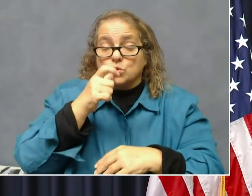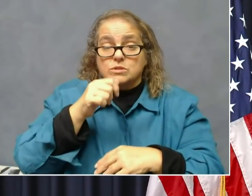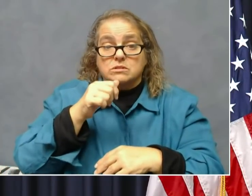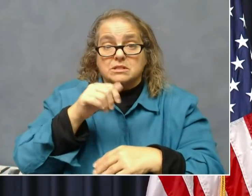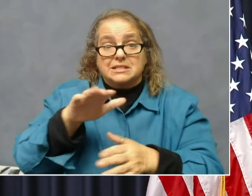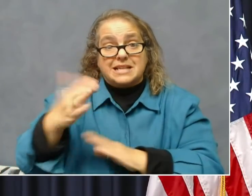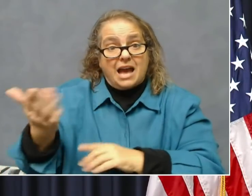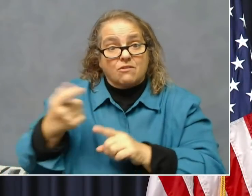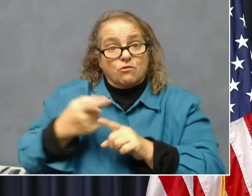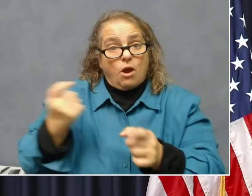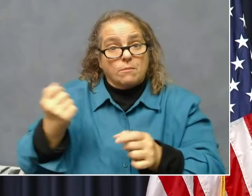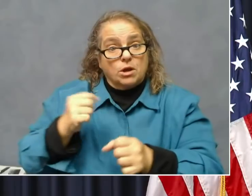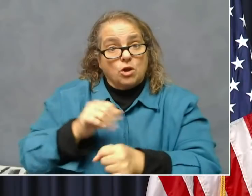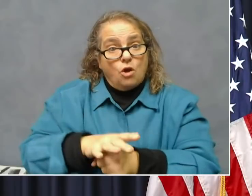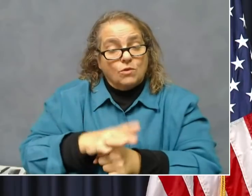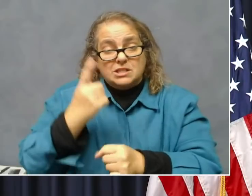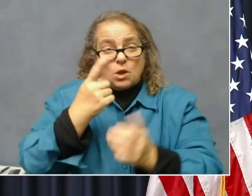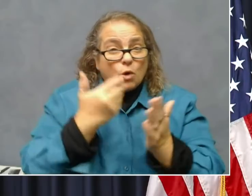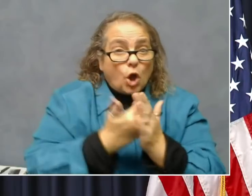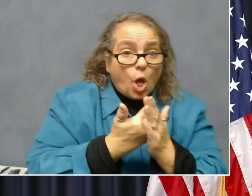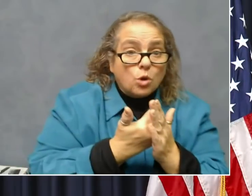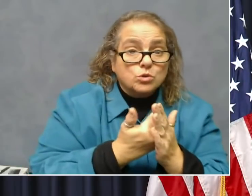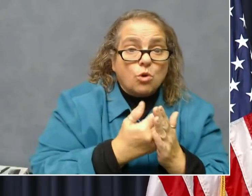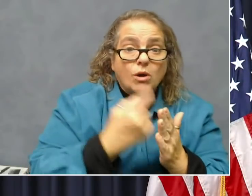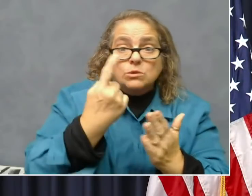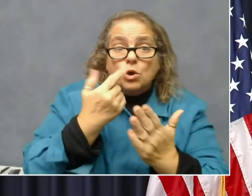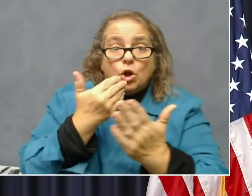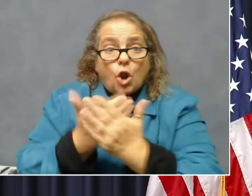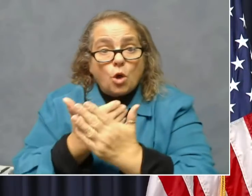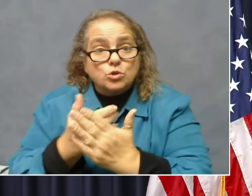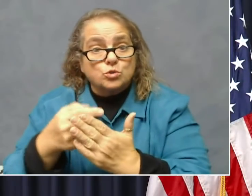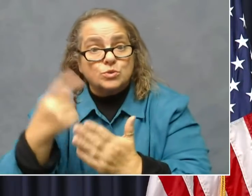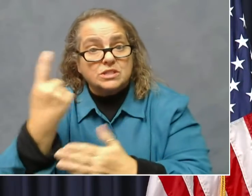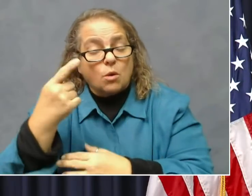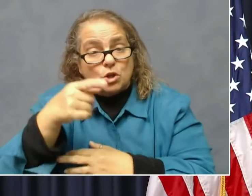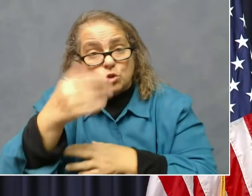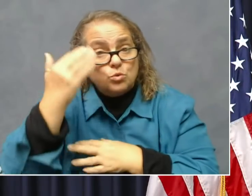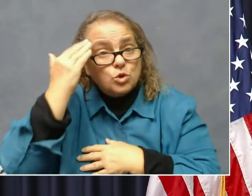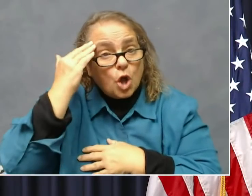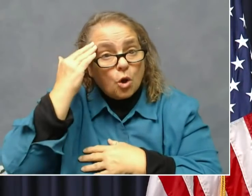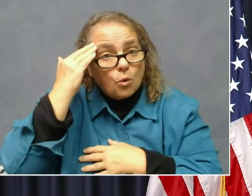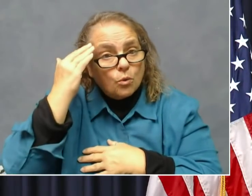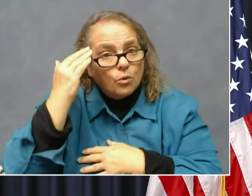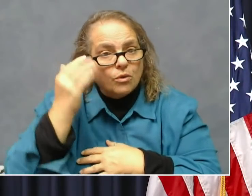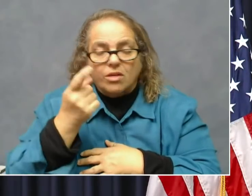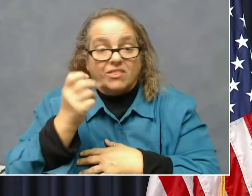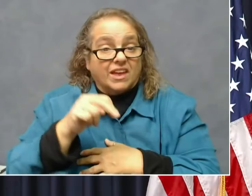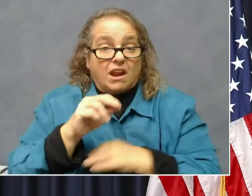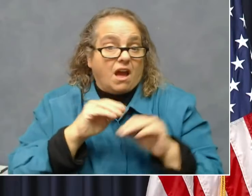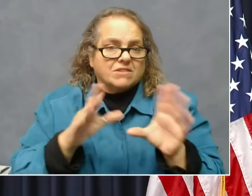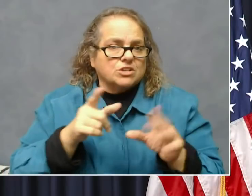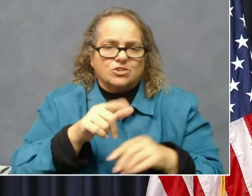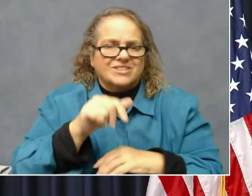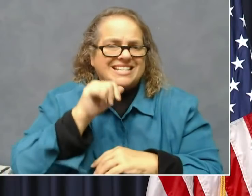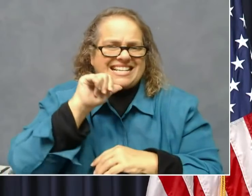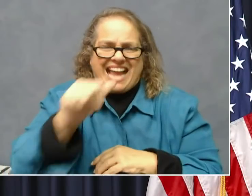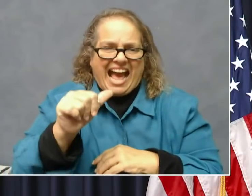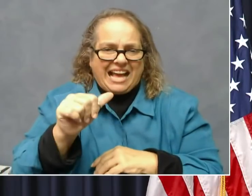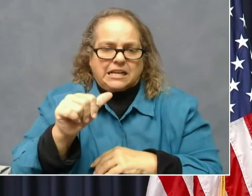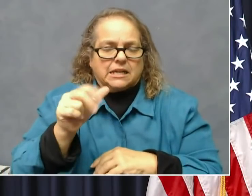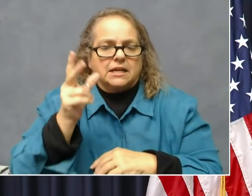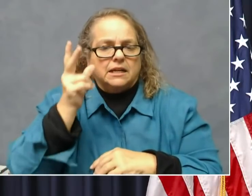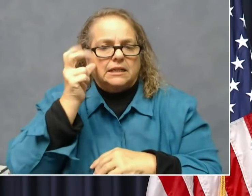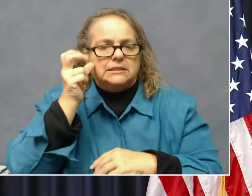been lost to COVID, or someone close to someone you know, then you're not listening, because it has